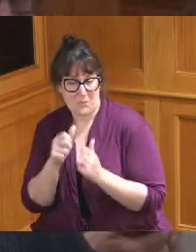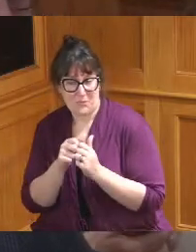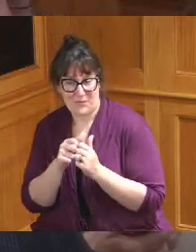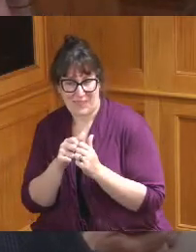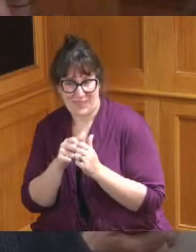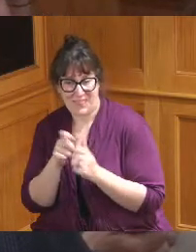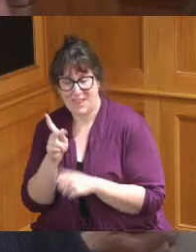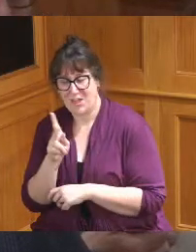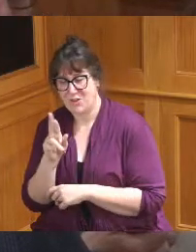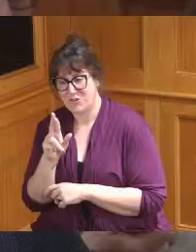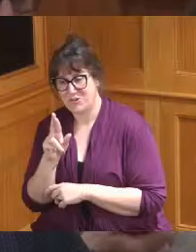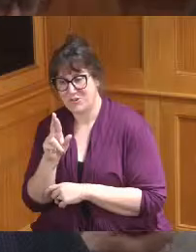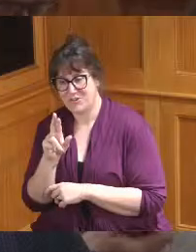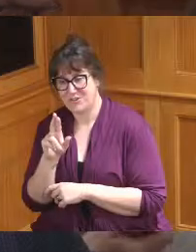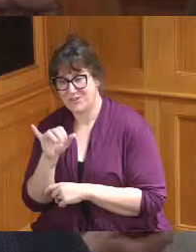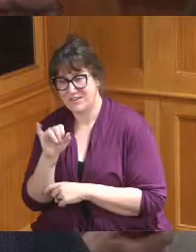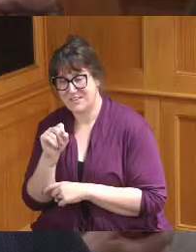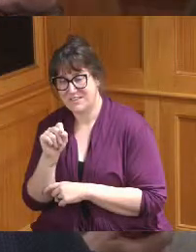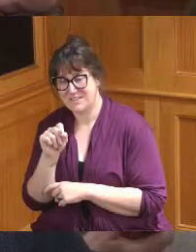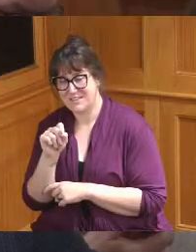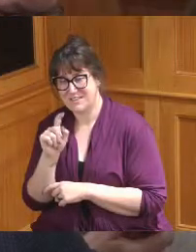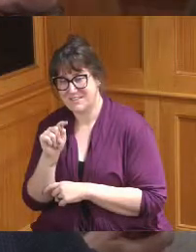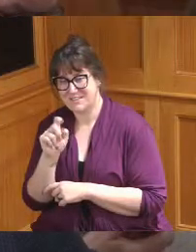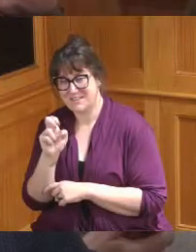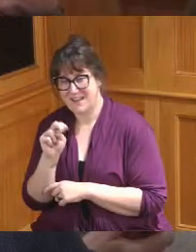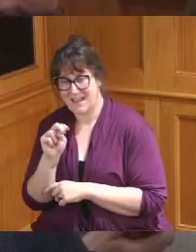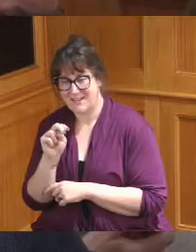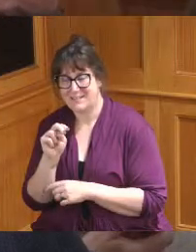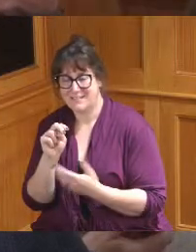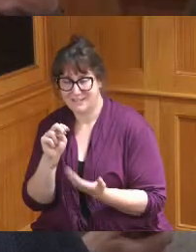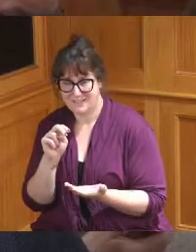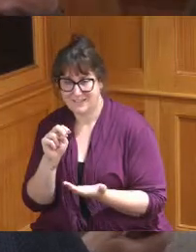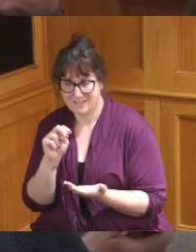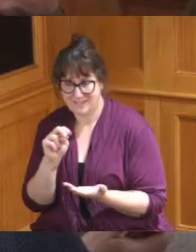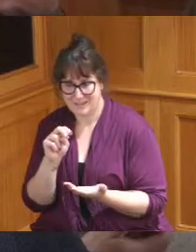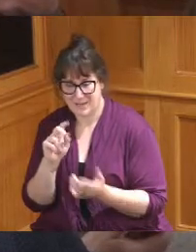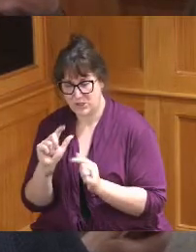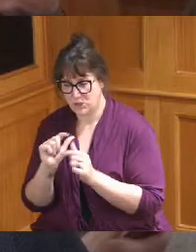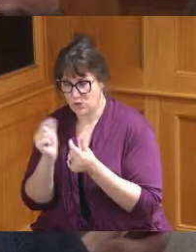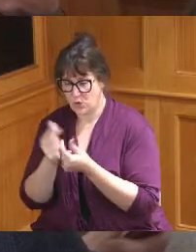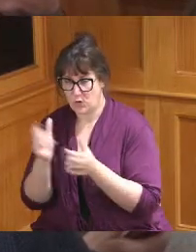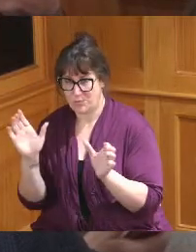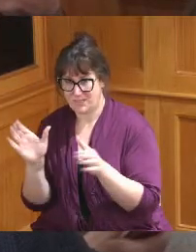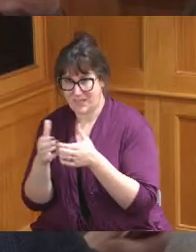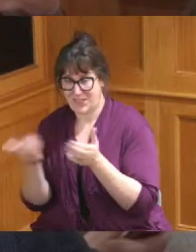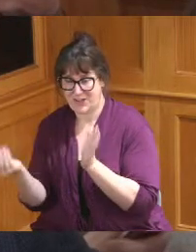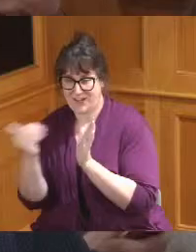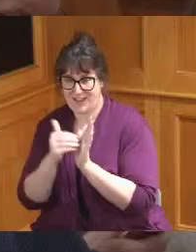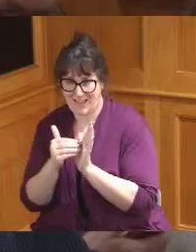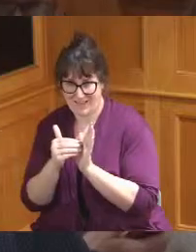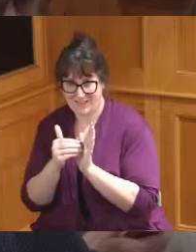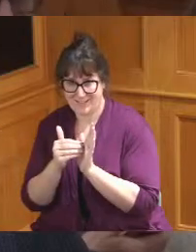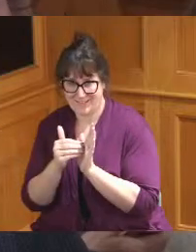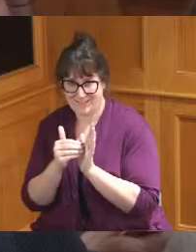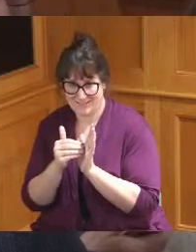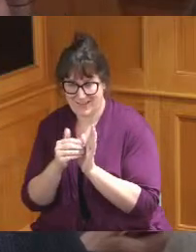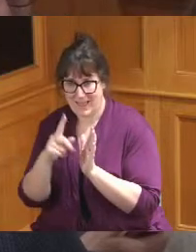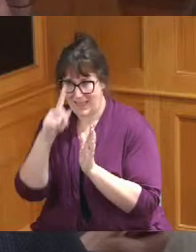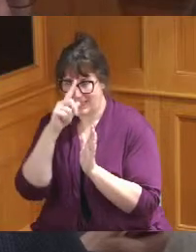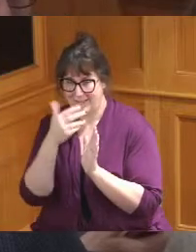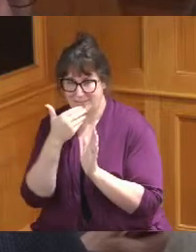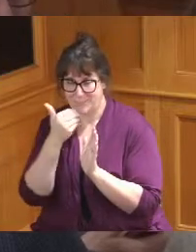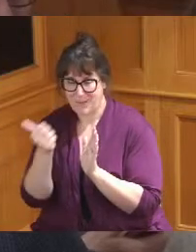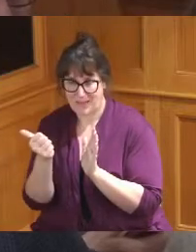Chrisman because the information has been provided, but it has been difficult to bring the group back together. And I think it might be best to